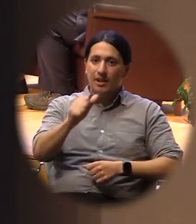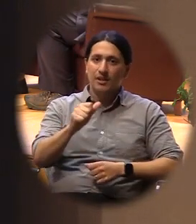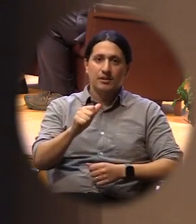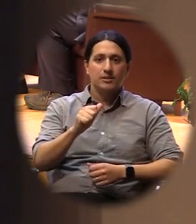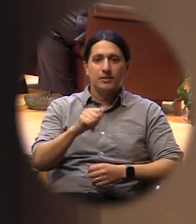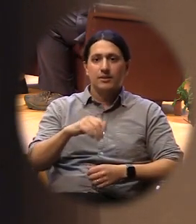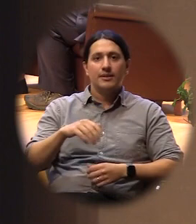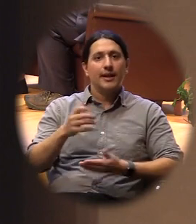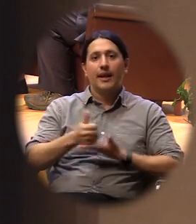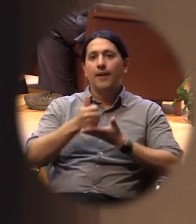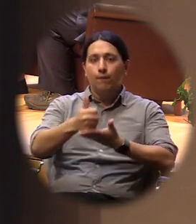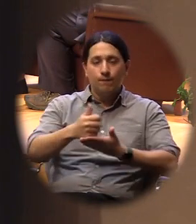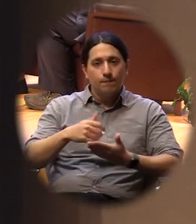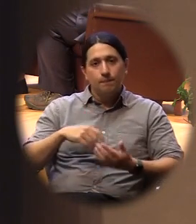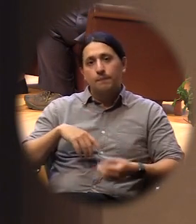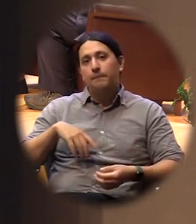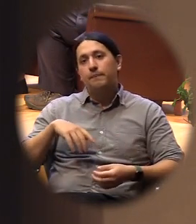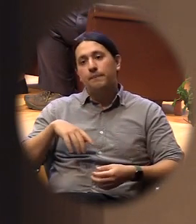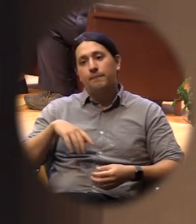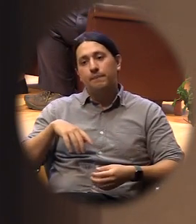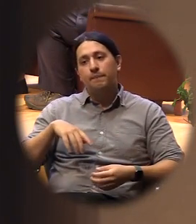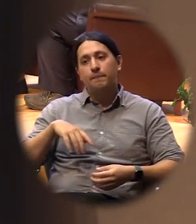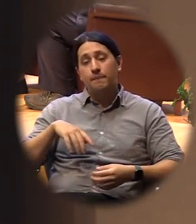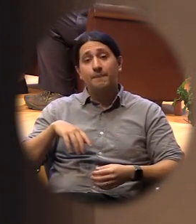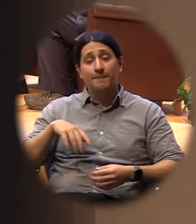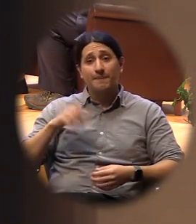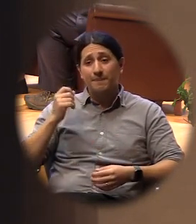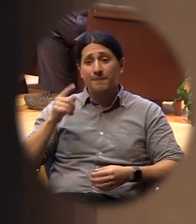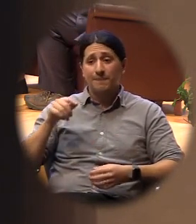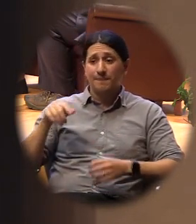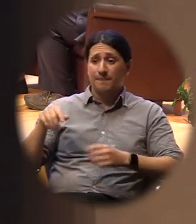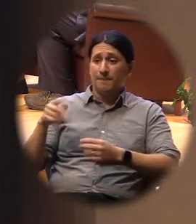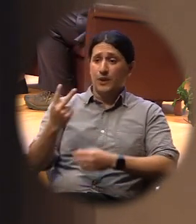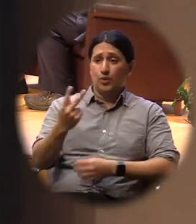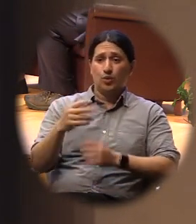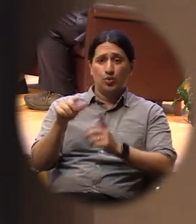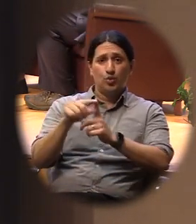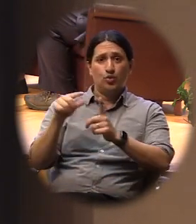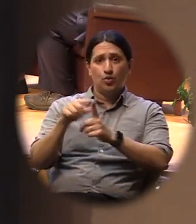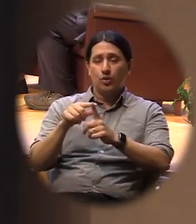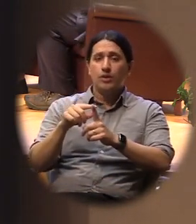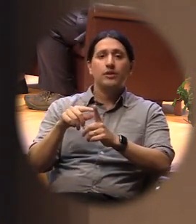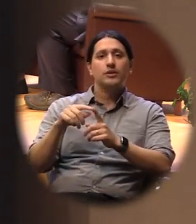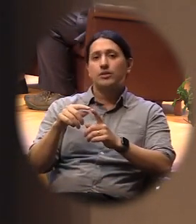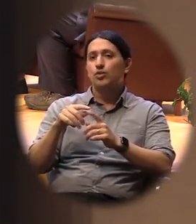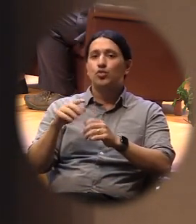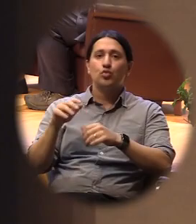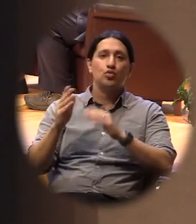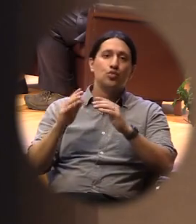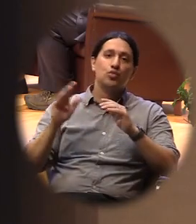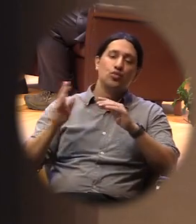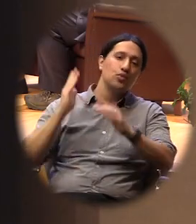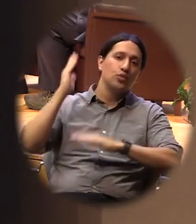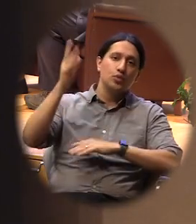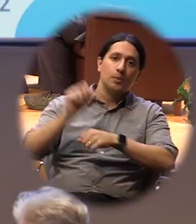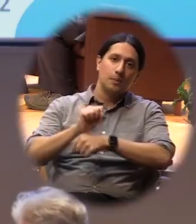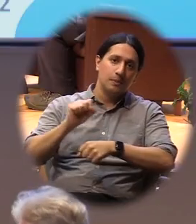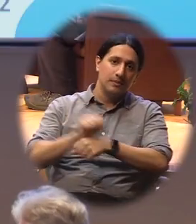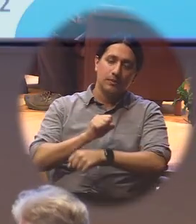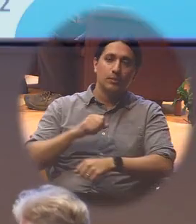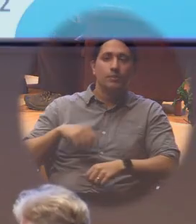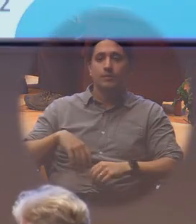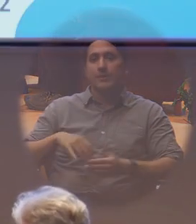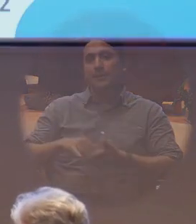in in they they tend they try to do too much work they can't do all the work that people expect of them